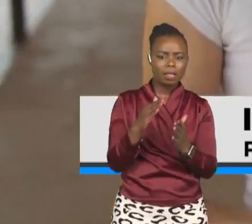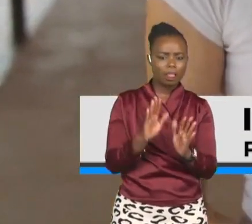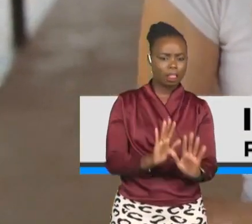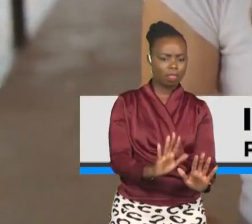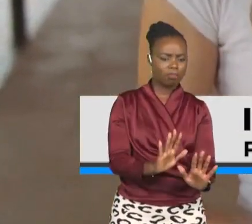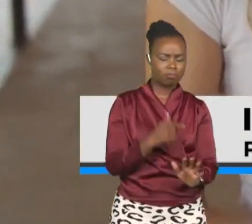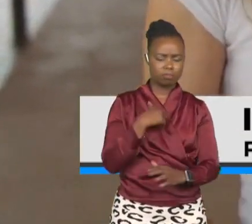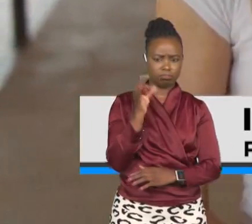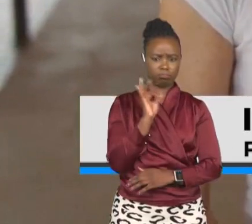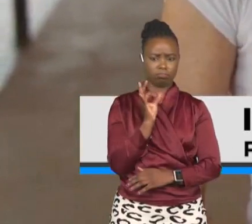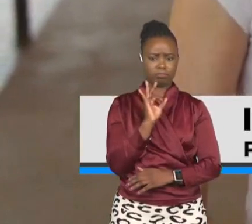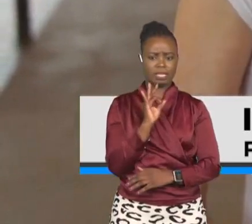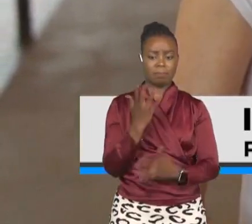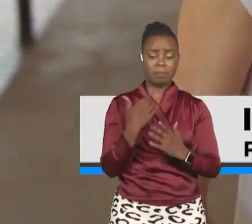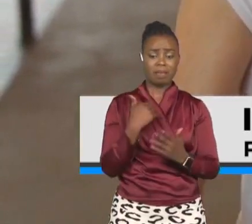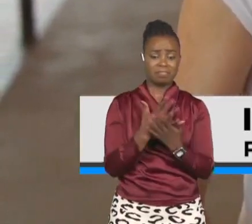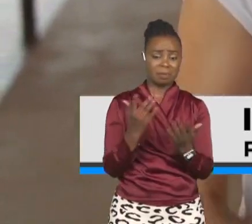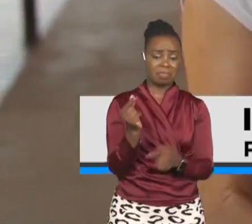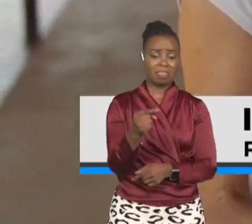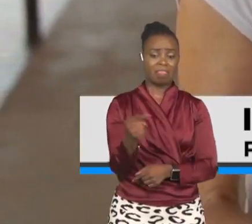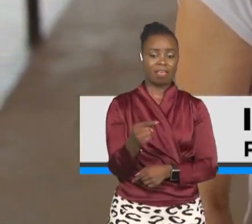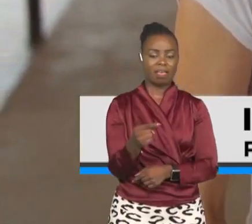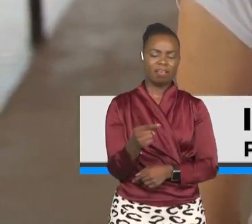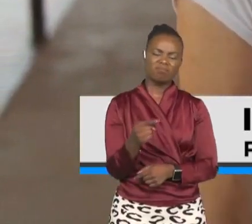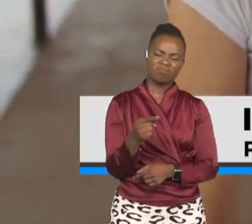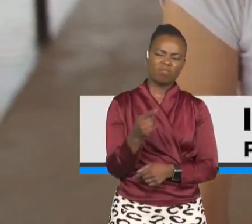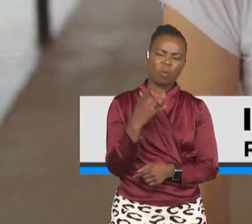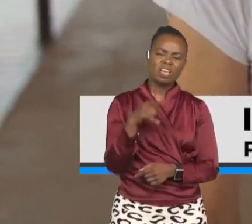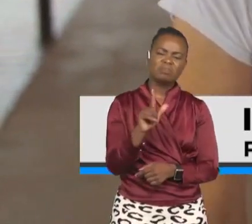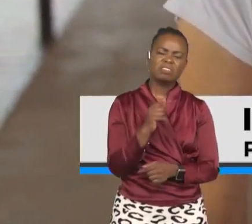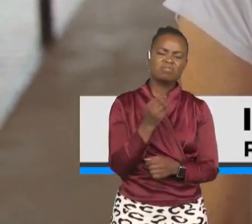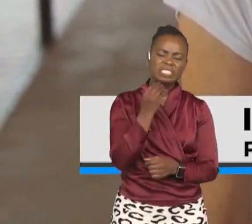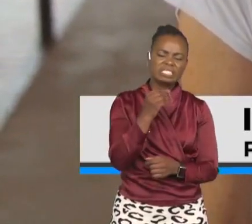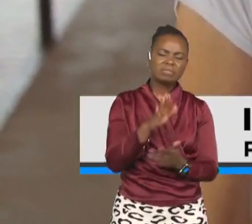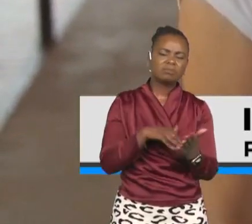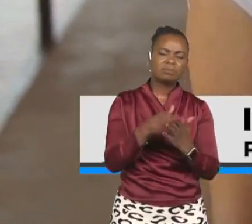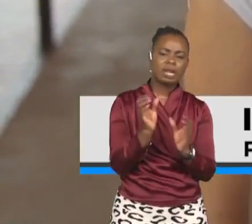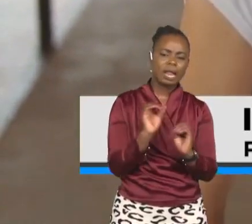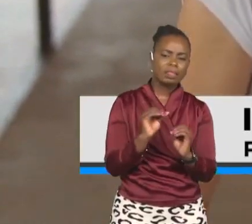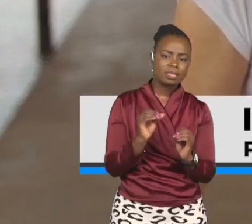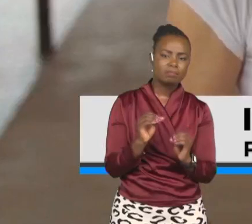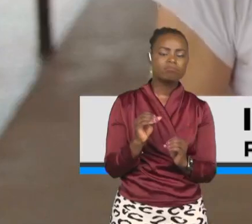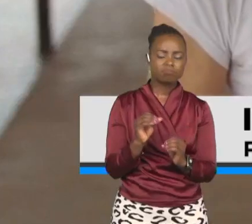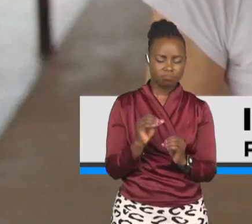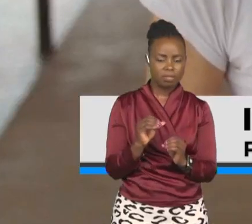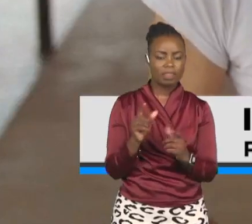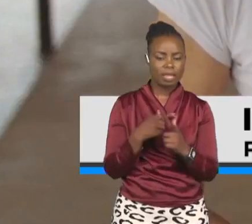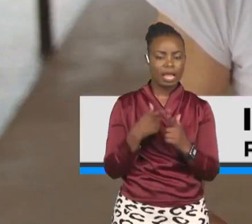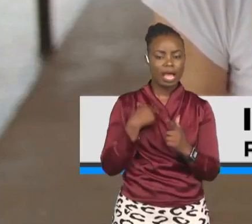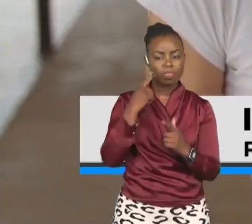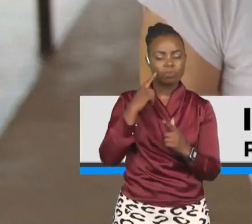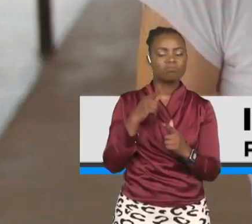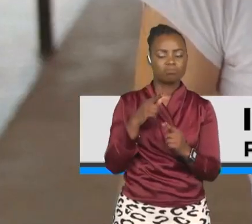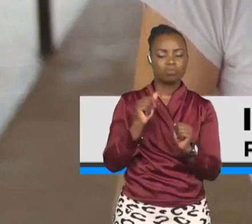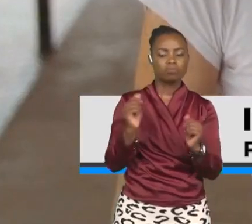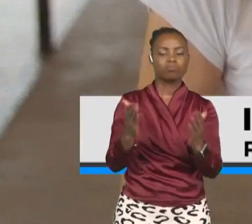there's something in there, because it was really strange that she loved them so much. And it just took a bit of positive reinforcement, and to be honest, it